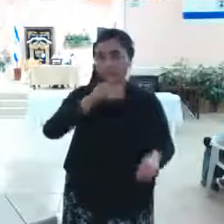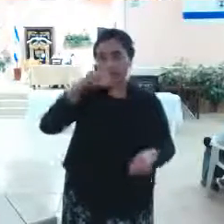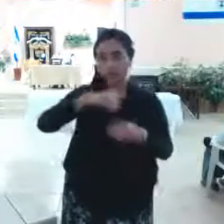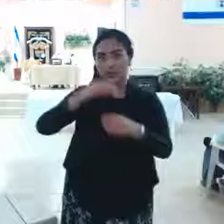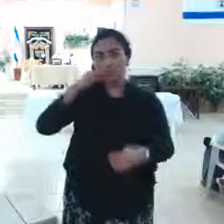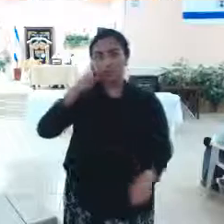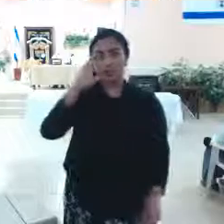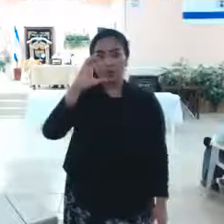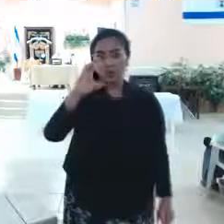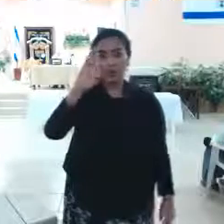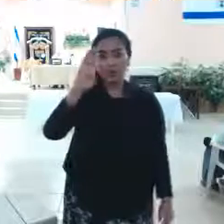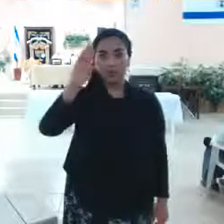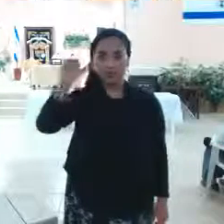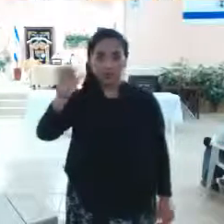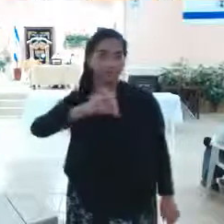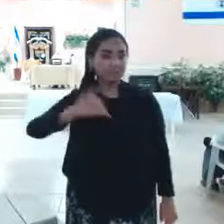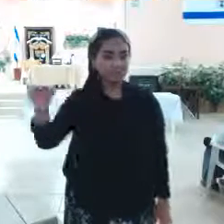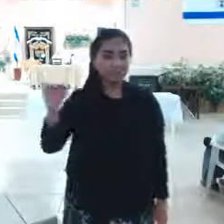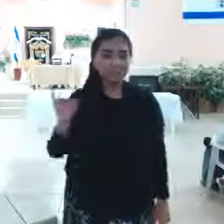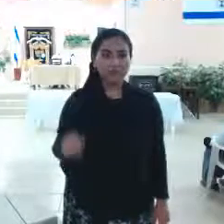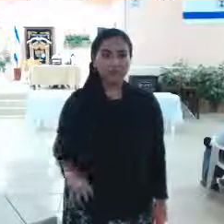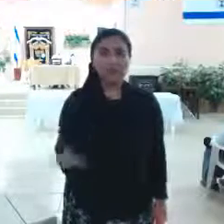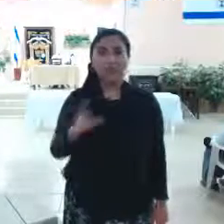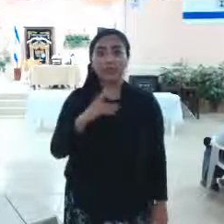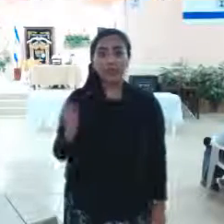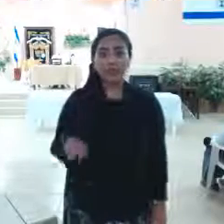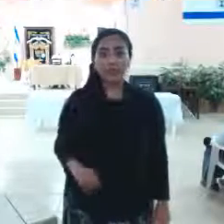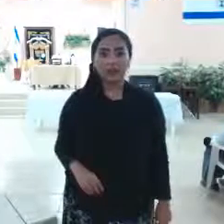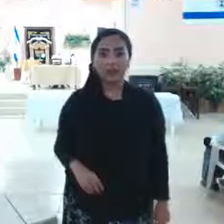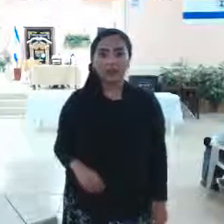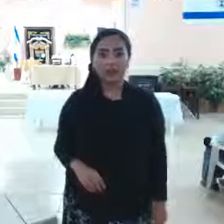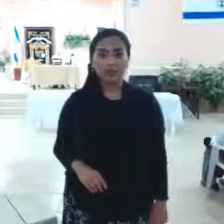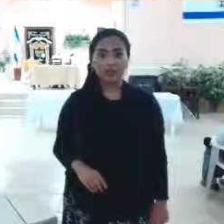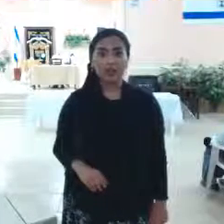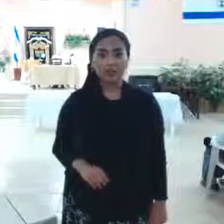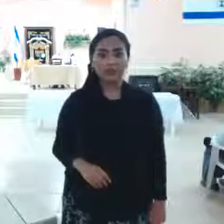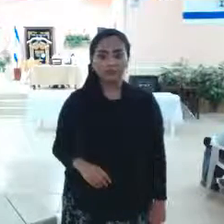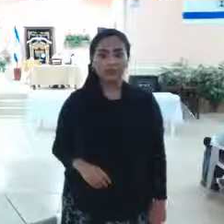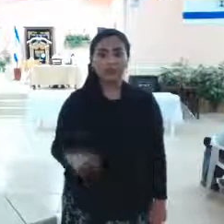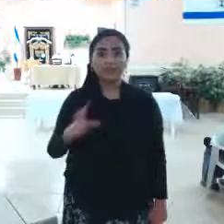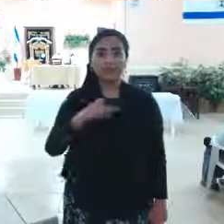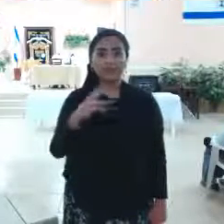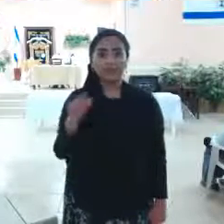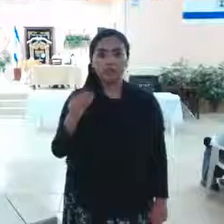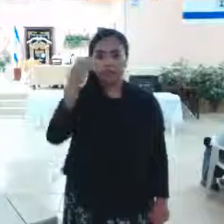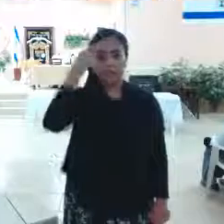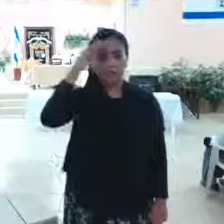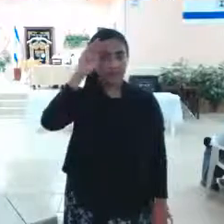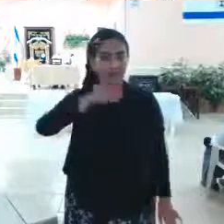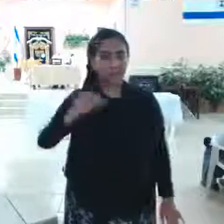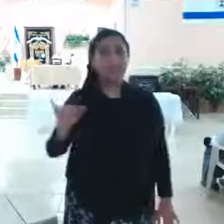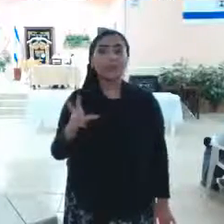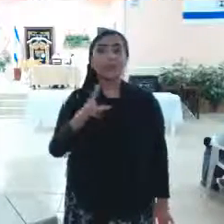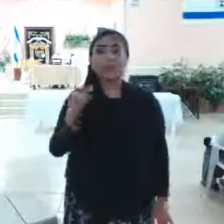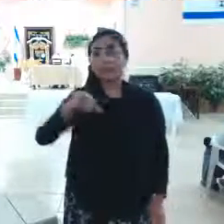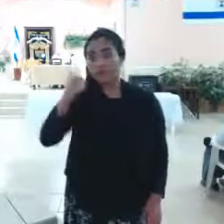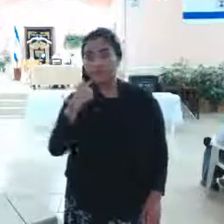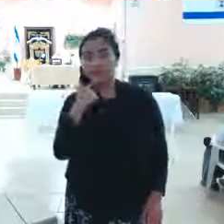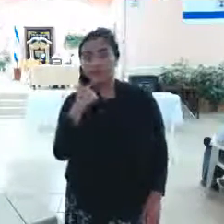used there, just as in Cuba. So, if the Roim, they're not only doing